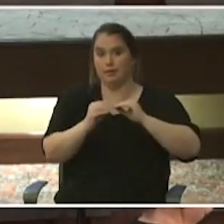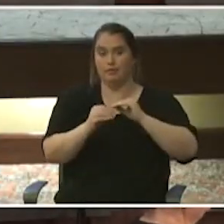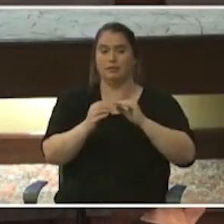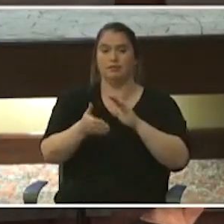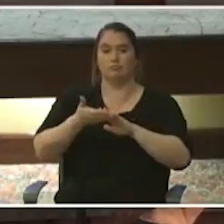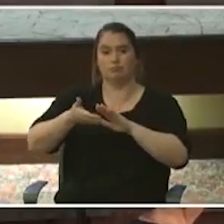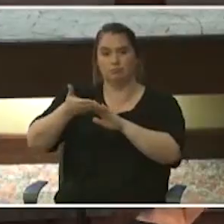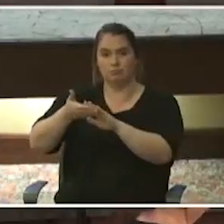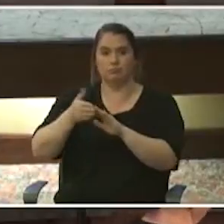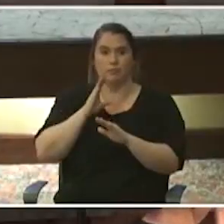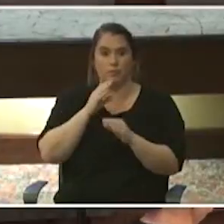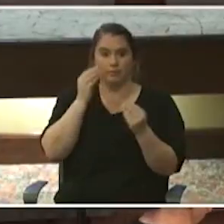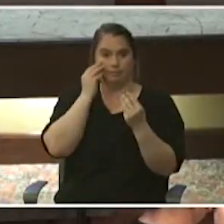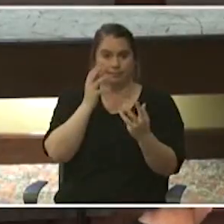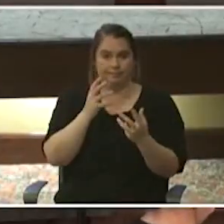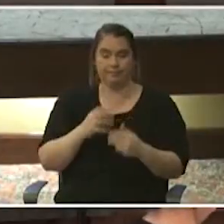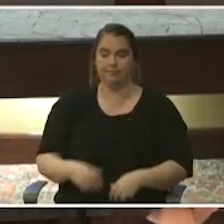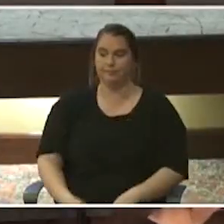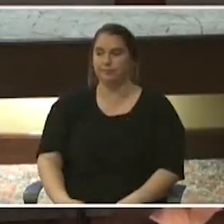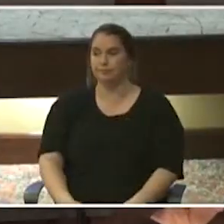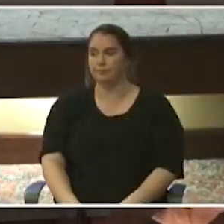project.